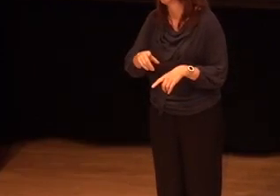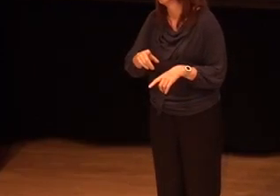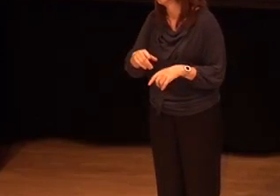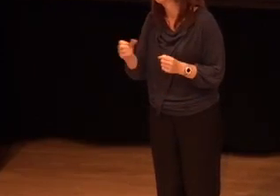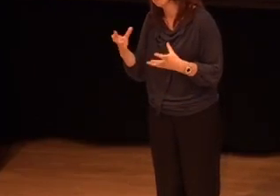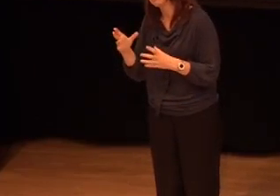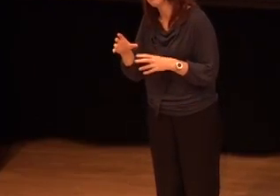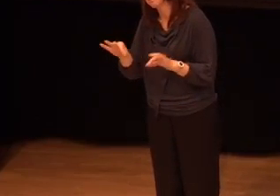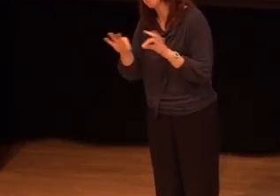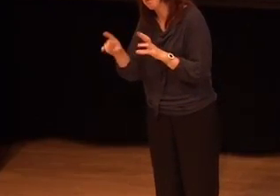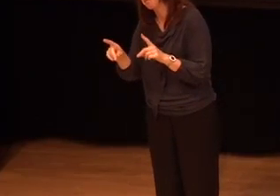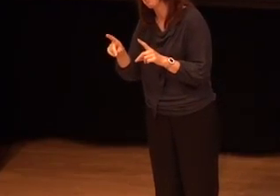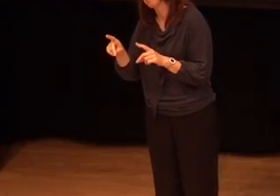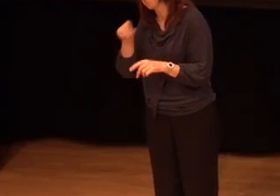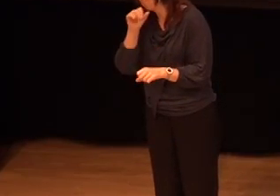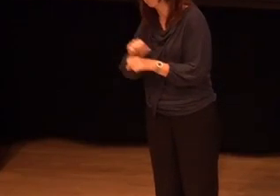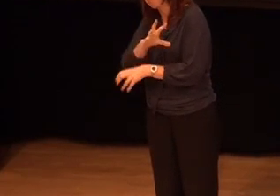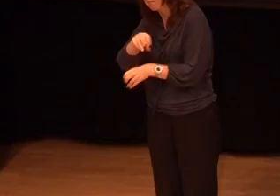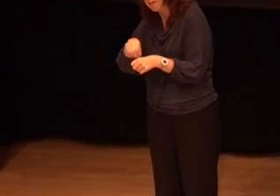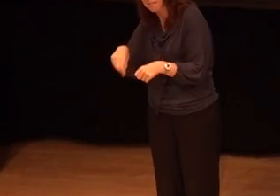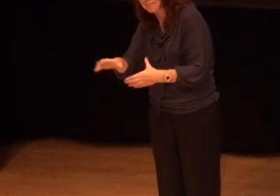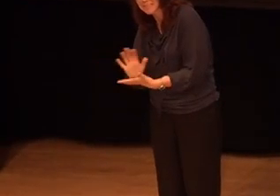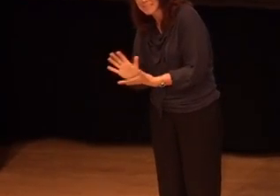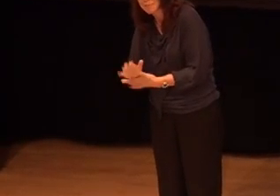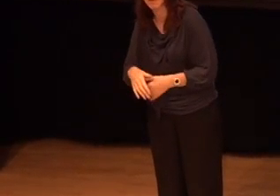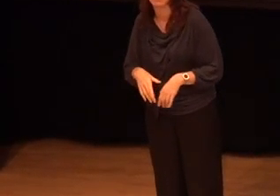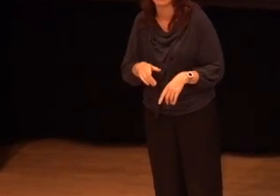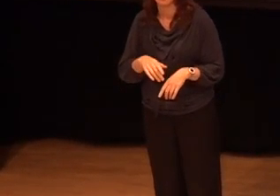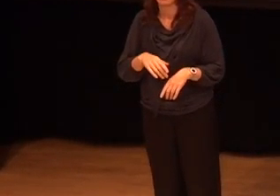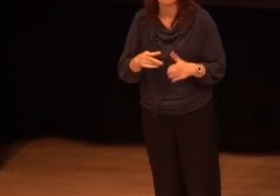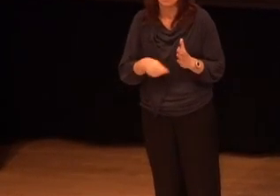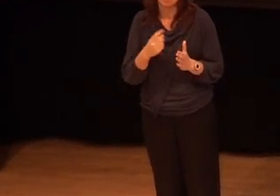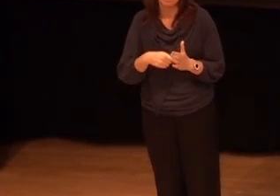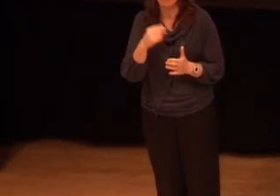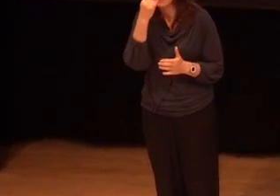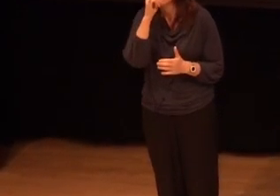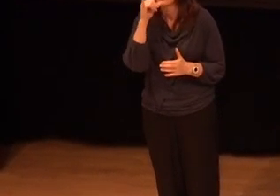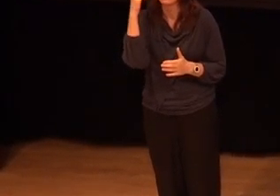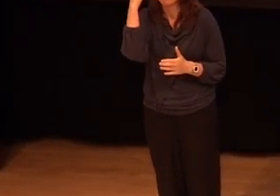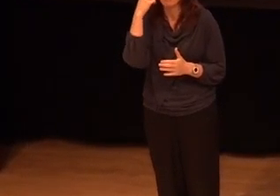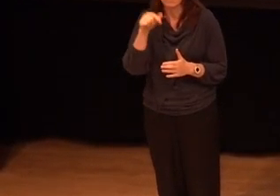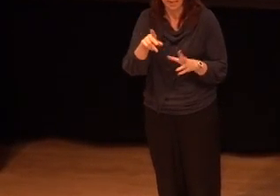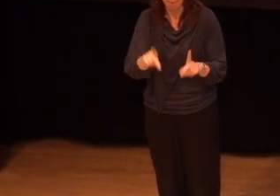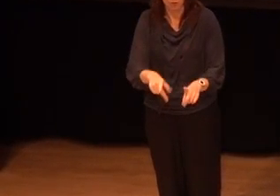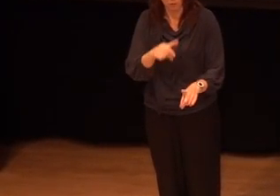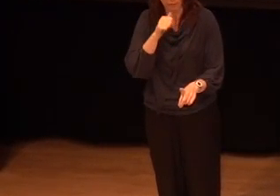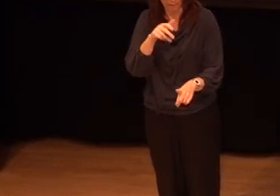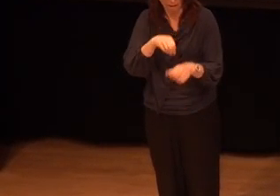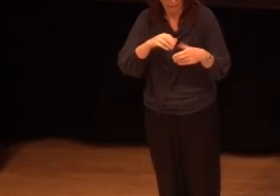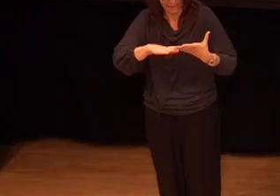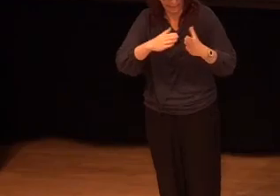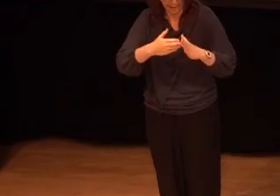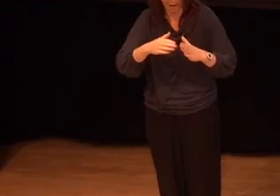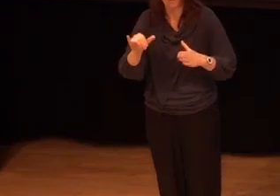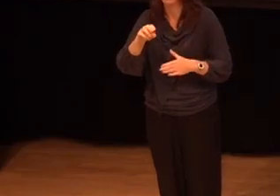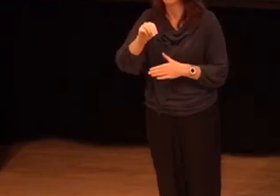just, for sometimes for really dumb reasons, like, you know, they weren't in town when I was in town. People like Mike